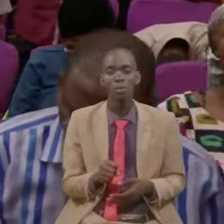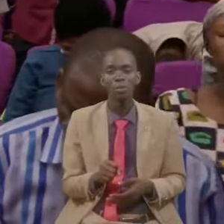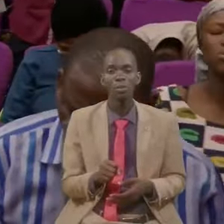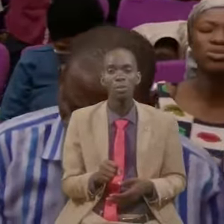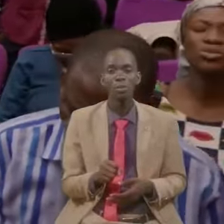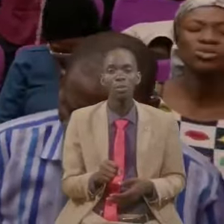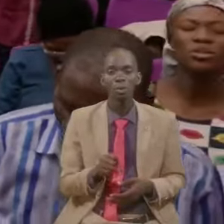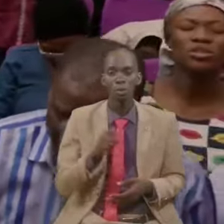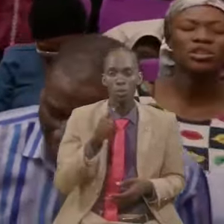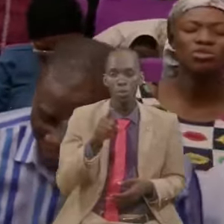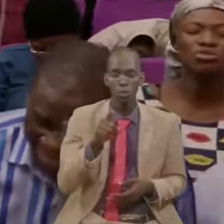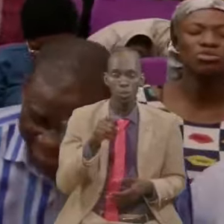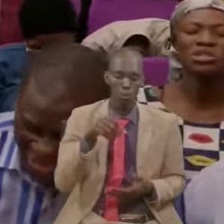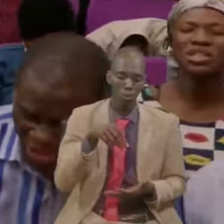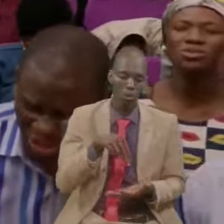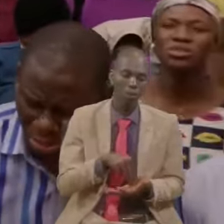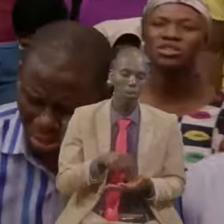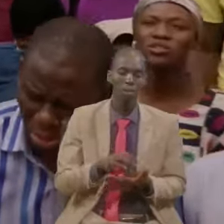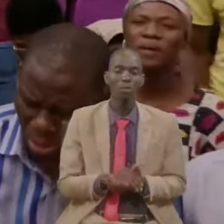you stand.